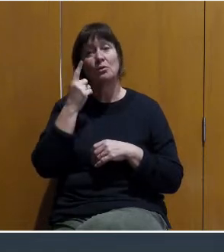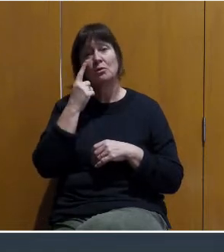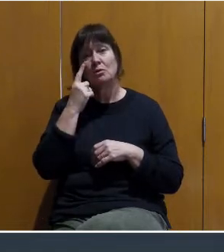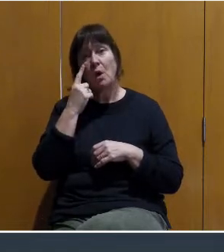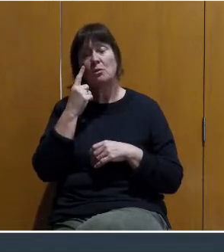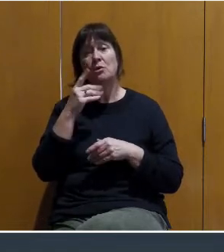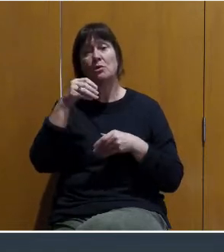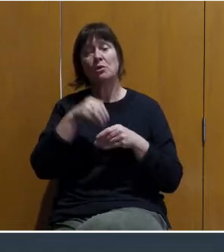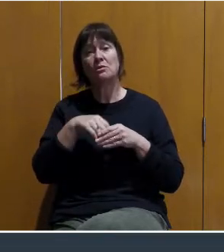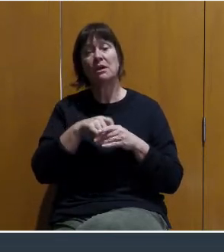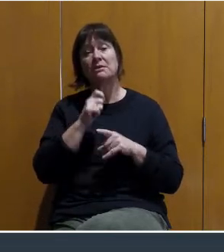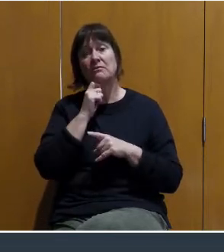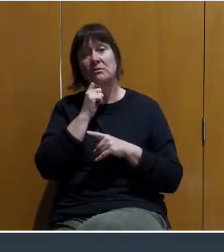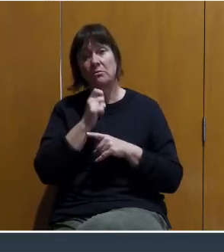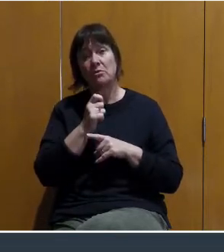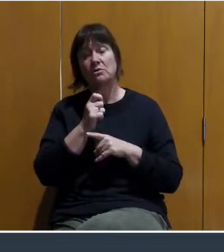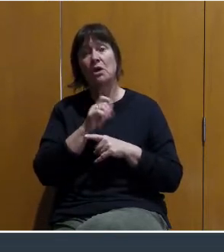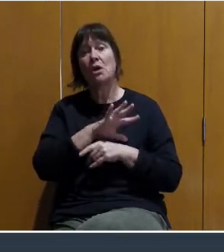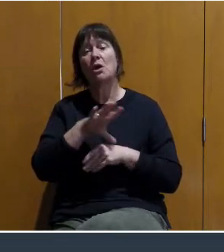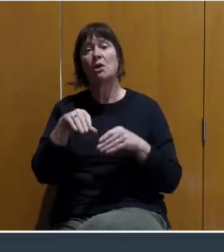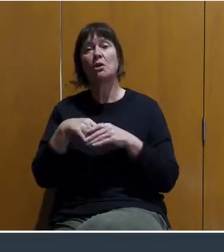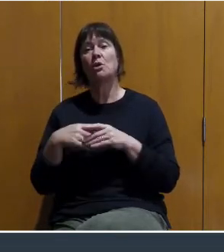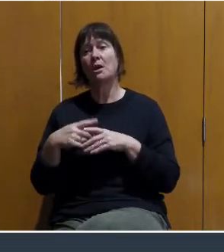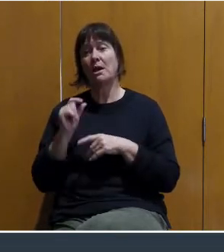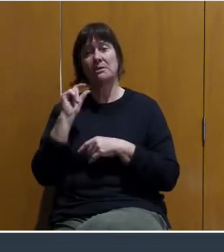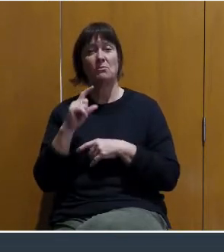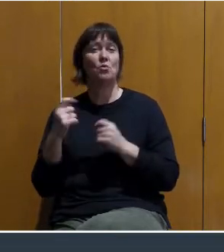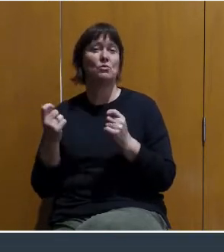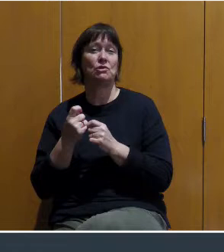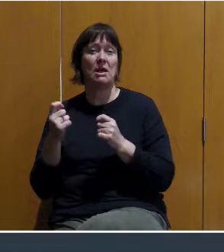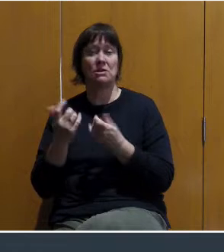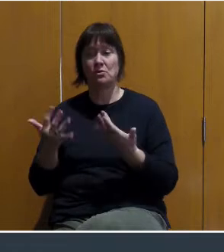report, including a minor amendment to the estuary map.